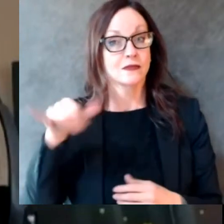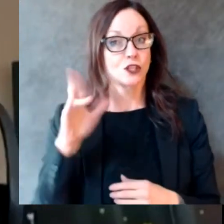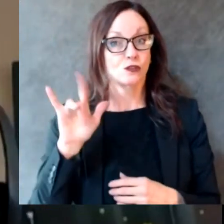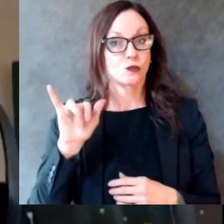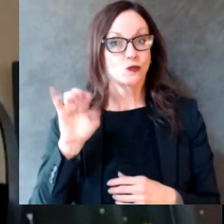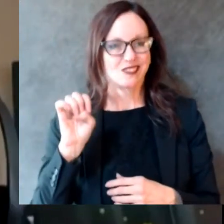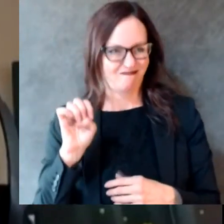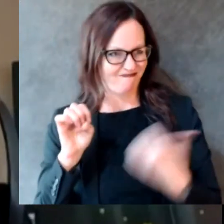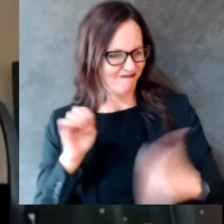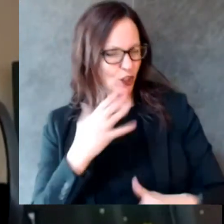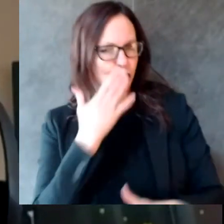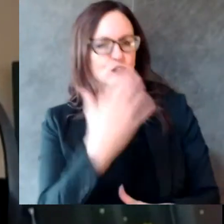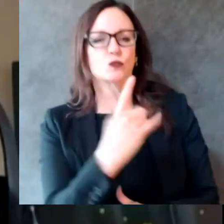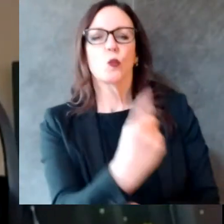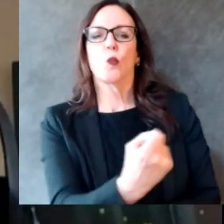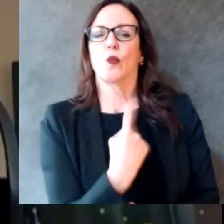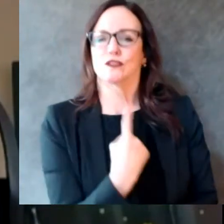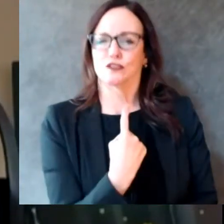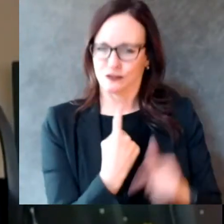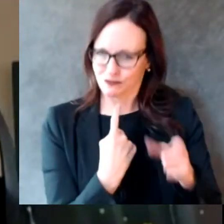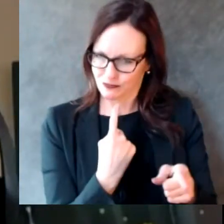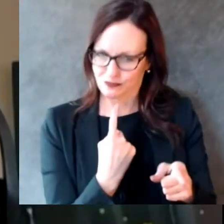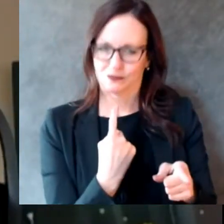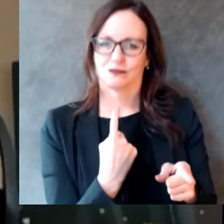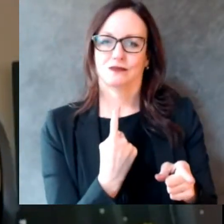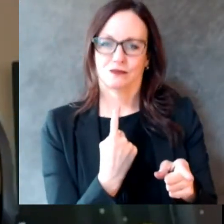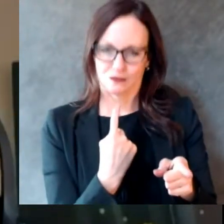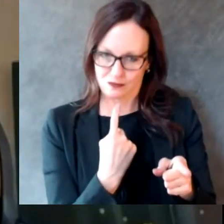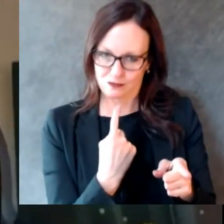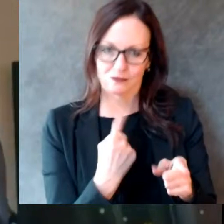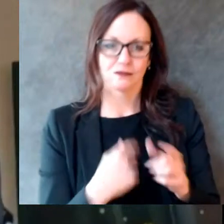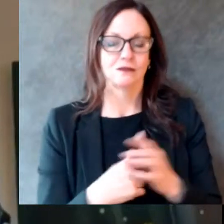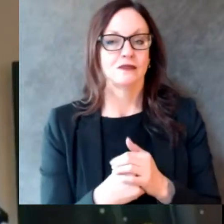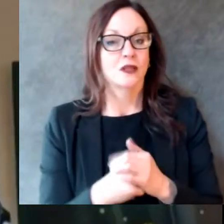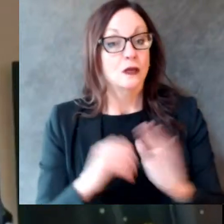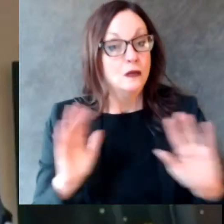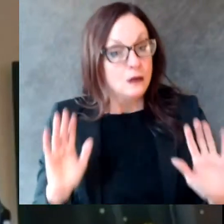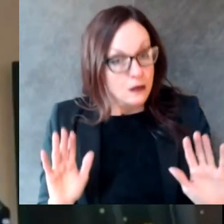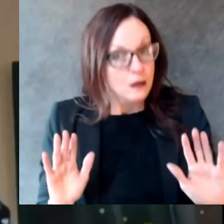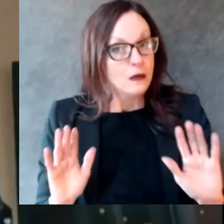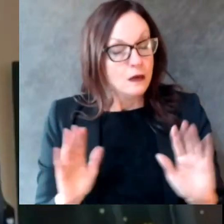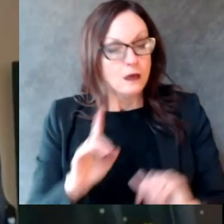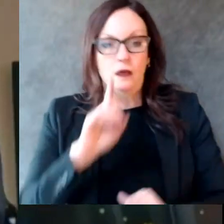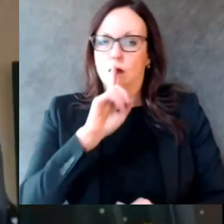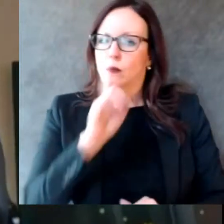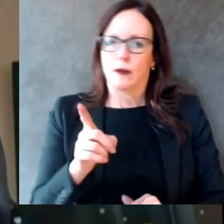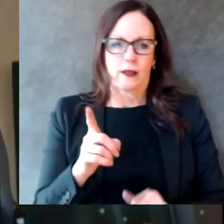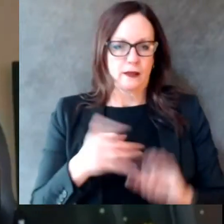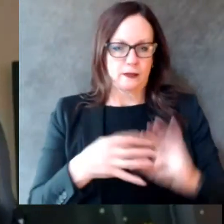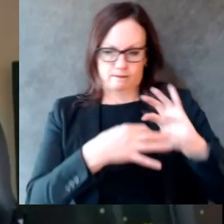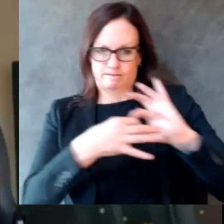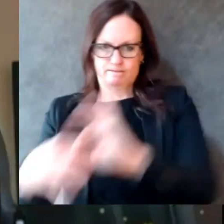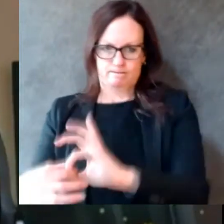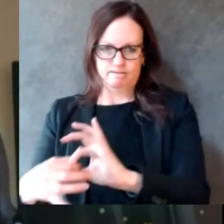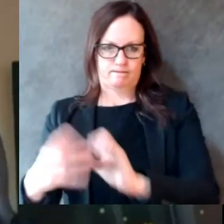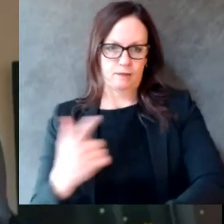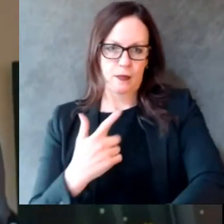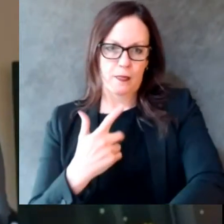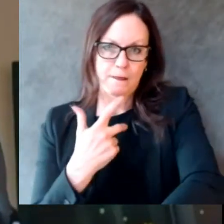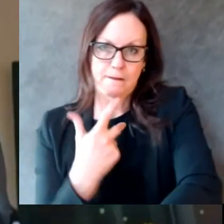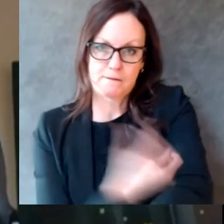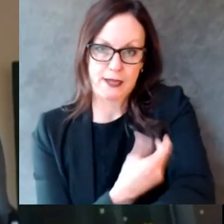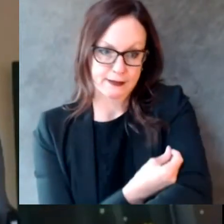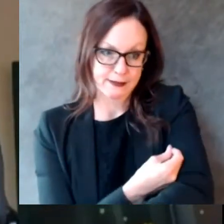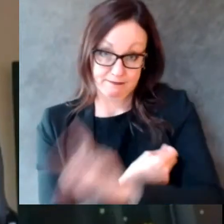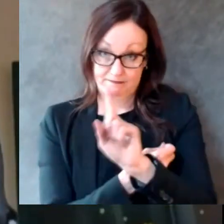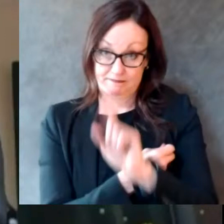the vaccine, the storage requirements, and the multiple doses per vial. And while we've gotten really